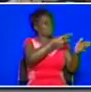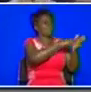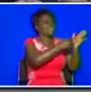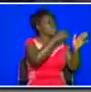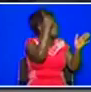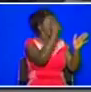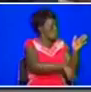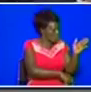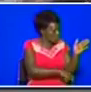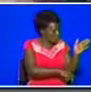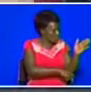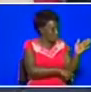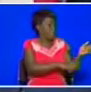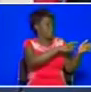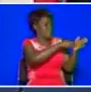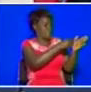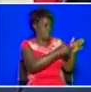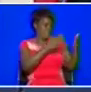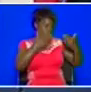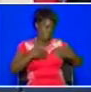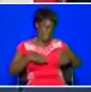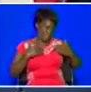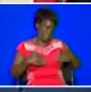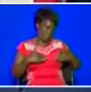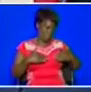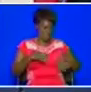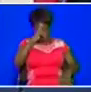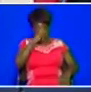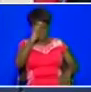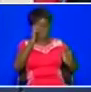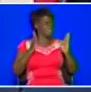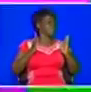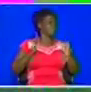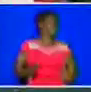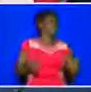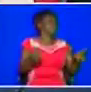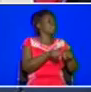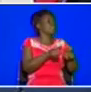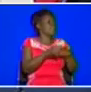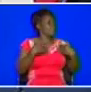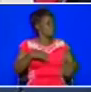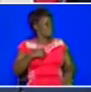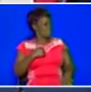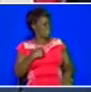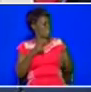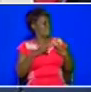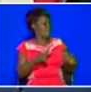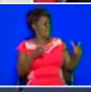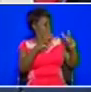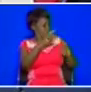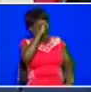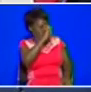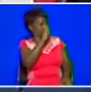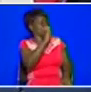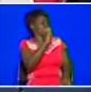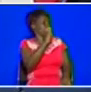nation is about people, human dignity, and it's about people feeling valued. We are in a